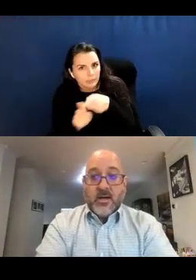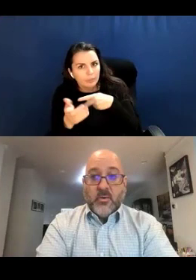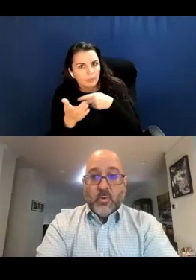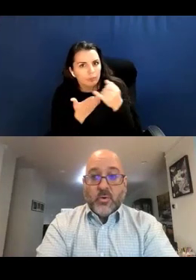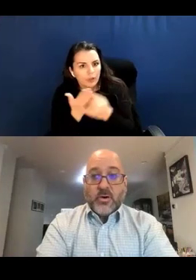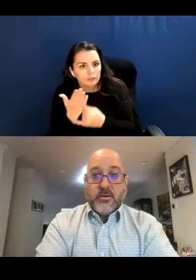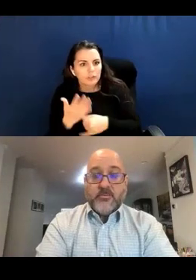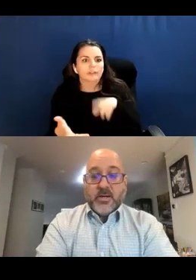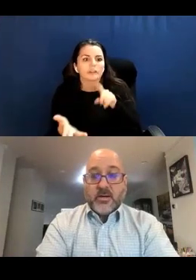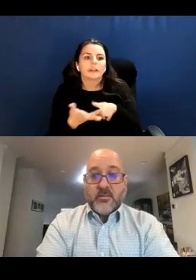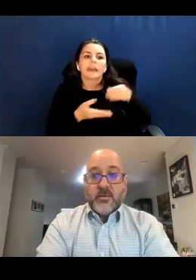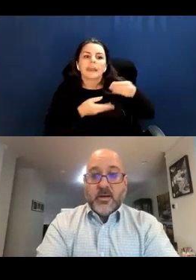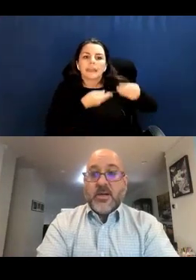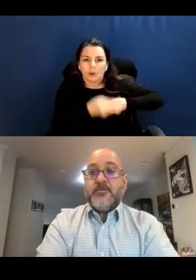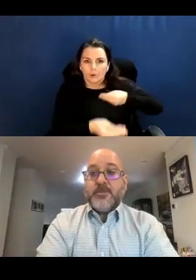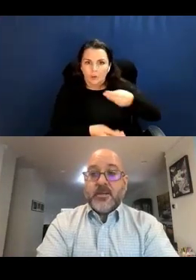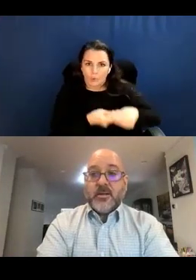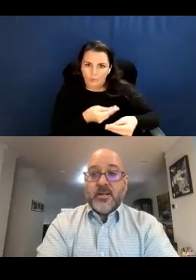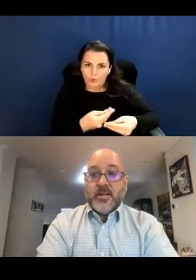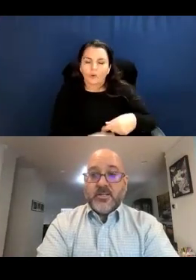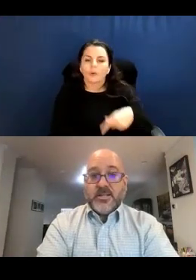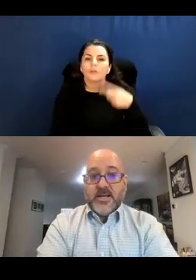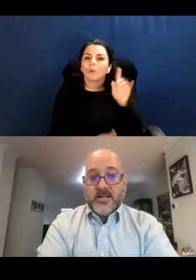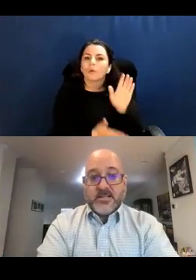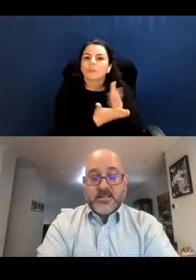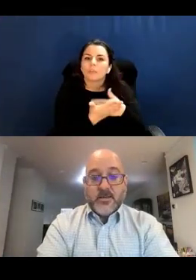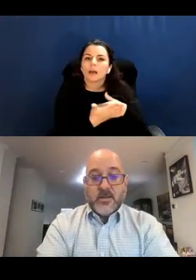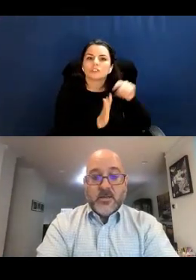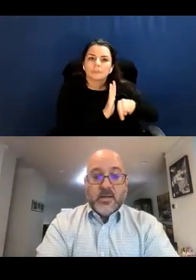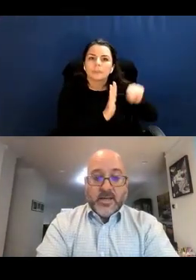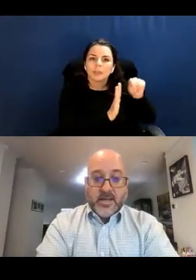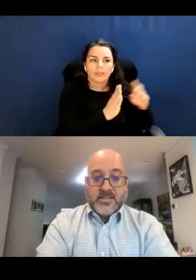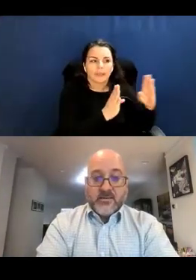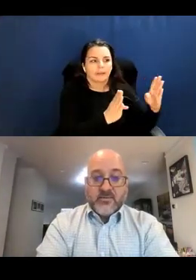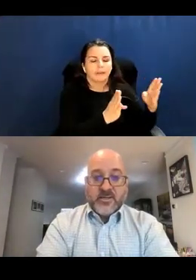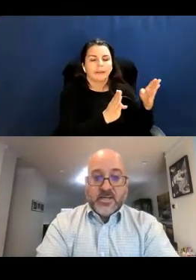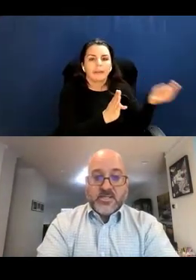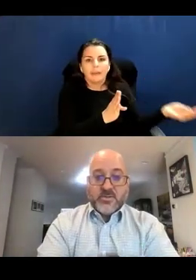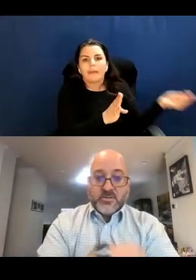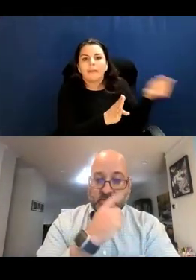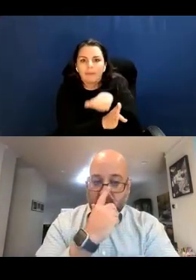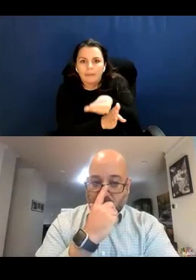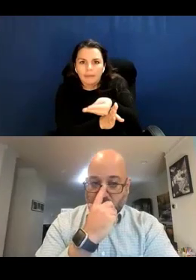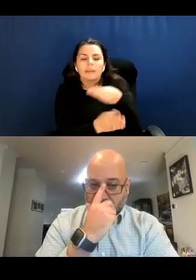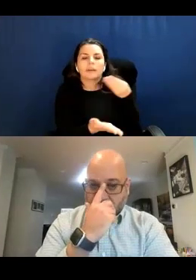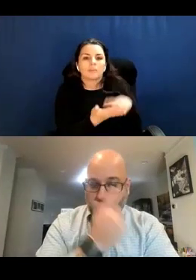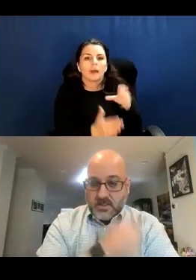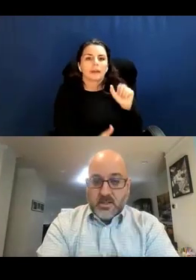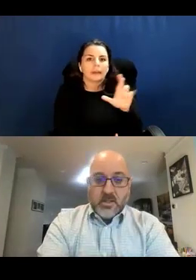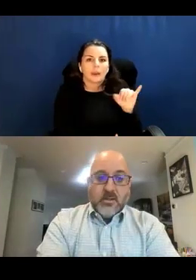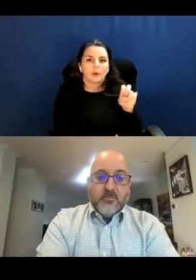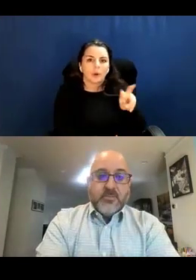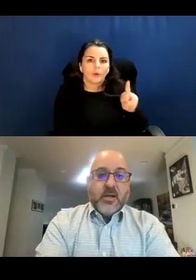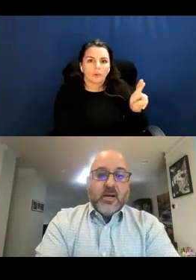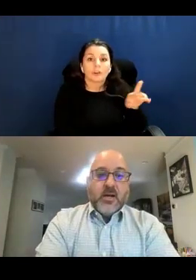K award period, budget period into the next, again, except for institutional K awards.